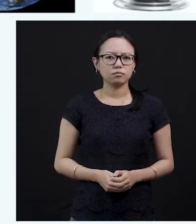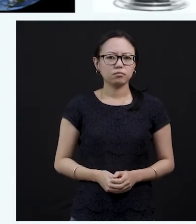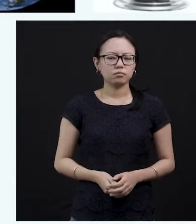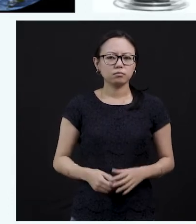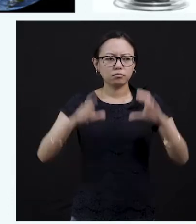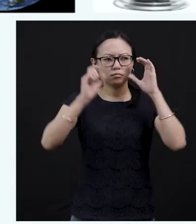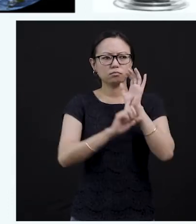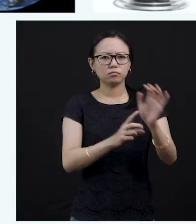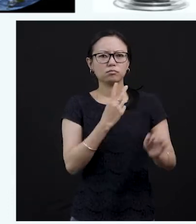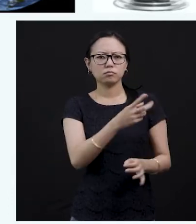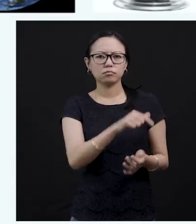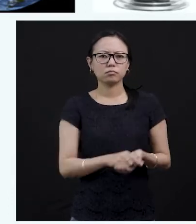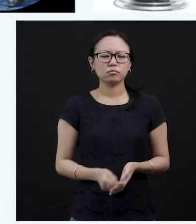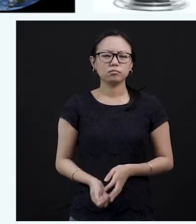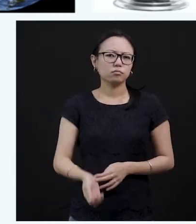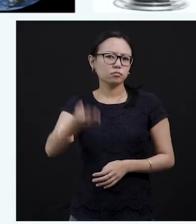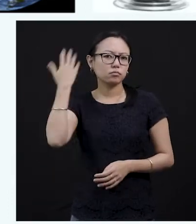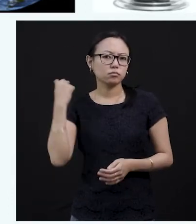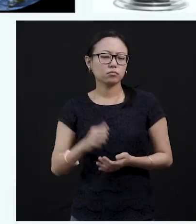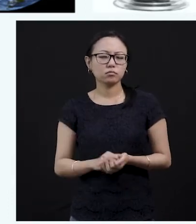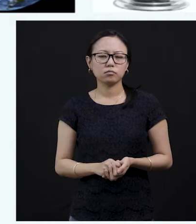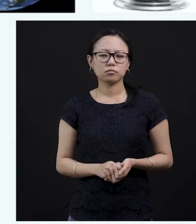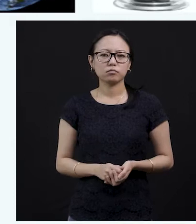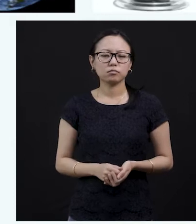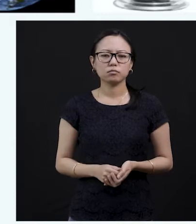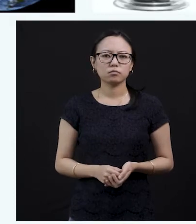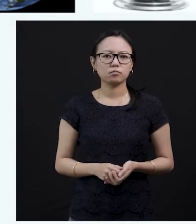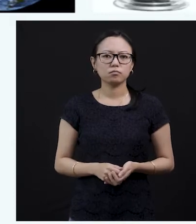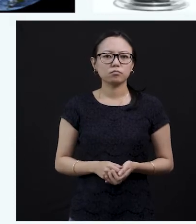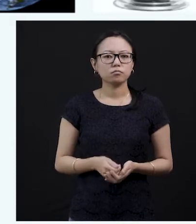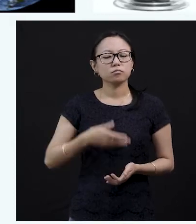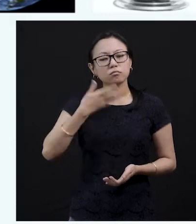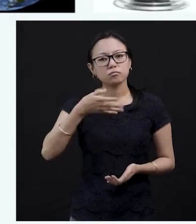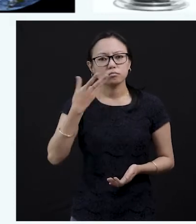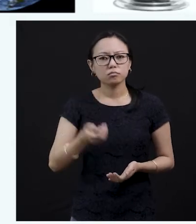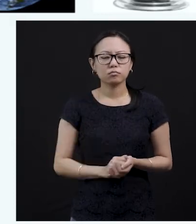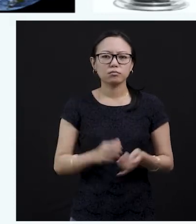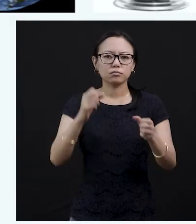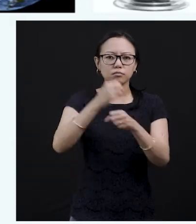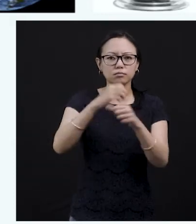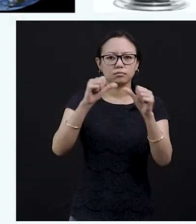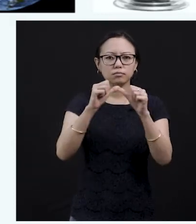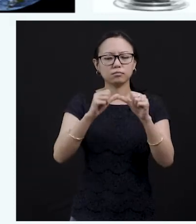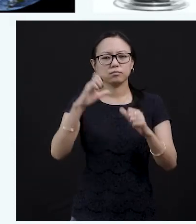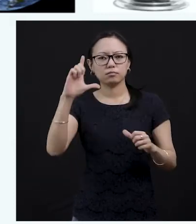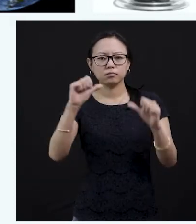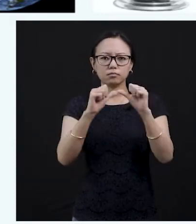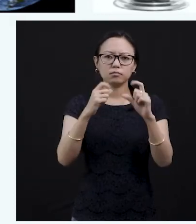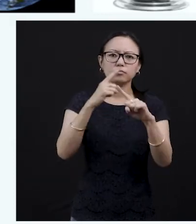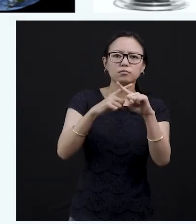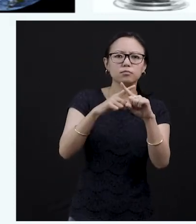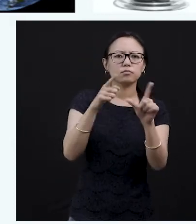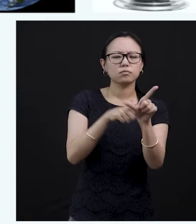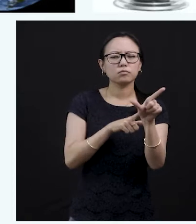galaxy, where a group of stars forms the Milky Way, right? There are many galaxies, so Milky